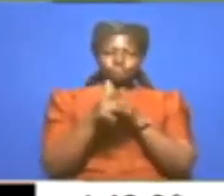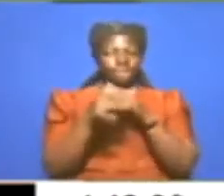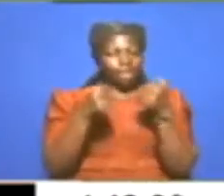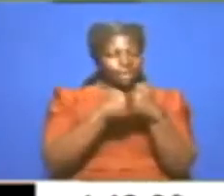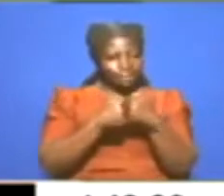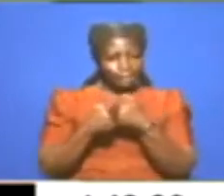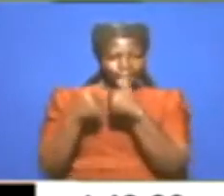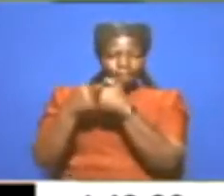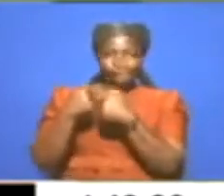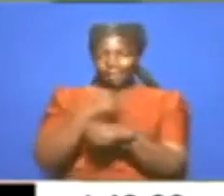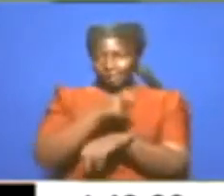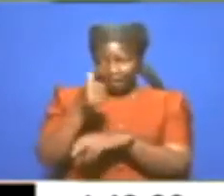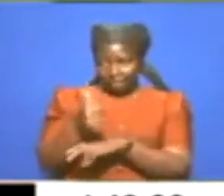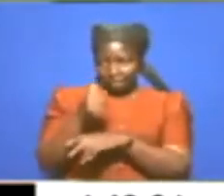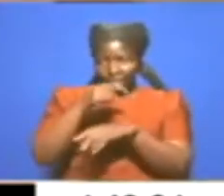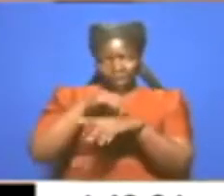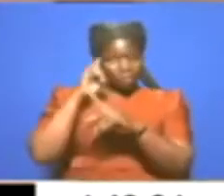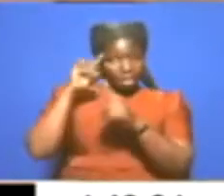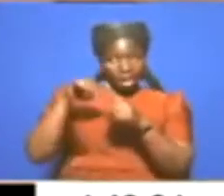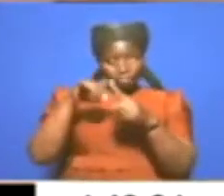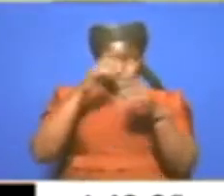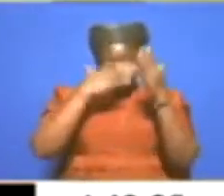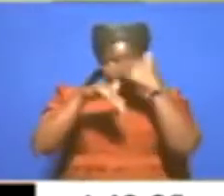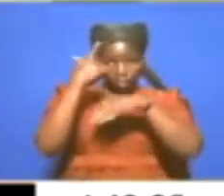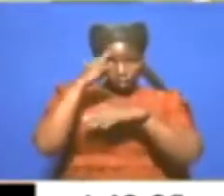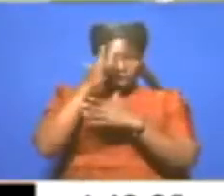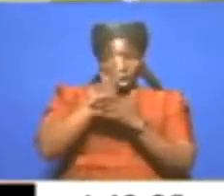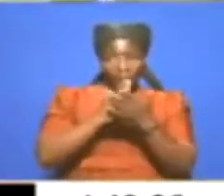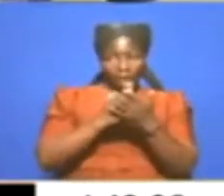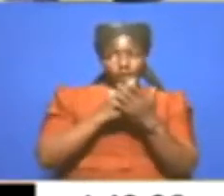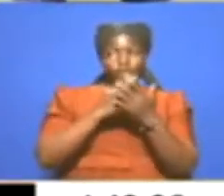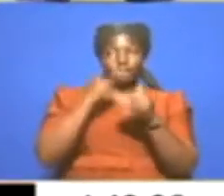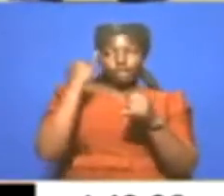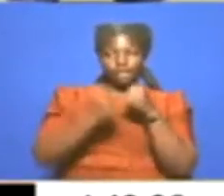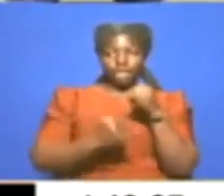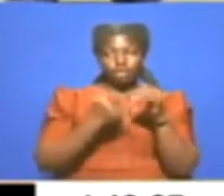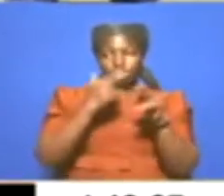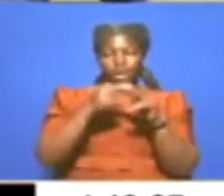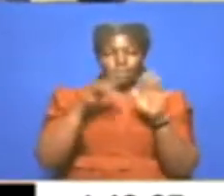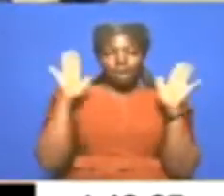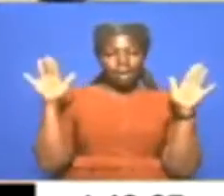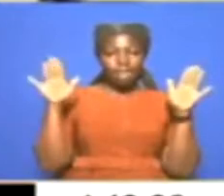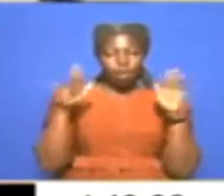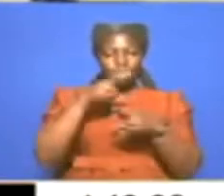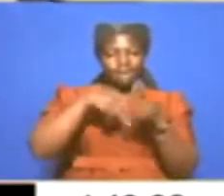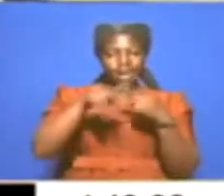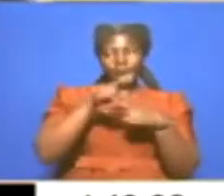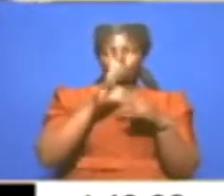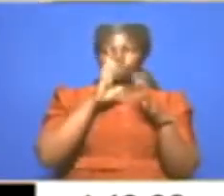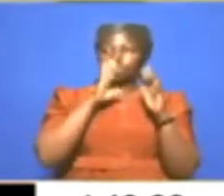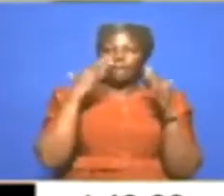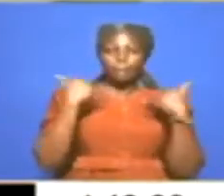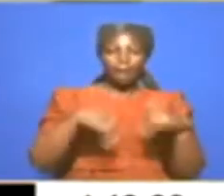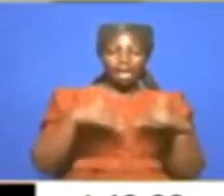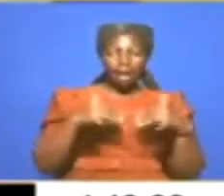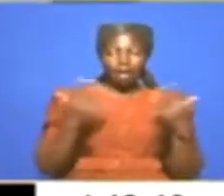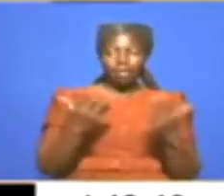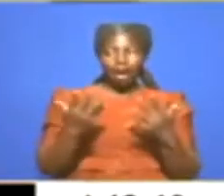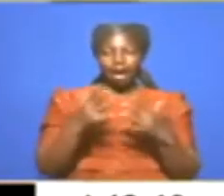aim to make the cut for the semi-series finals, dubbed the Eagles Round, to be played at Muthaiga Golf Club in